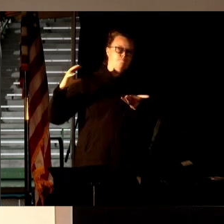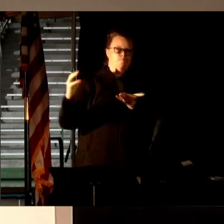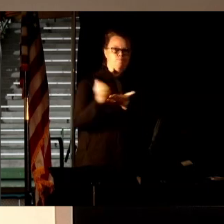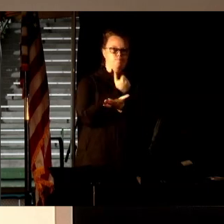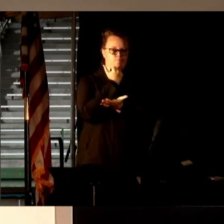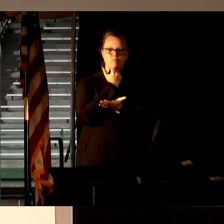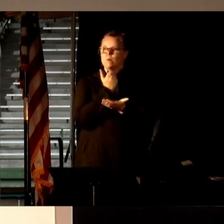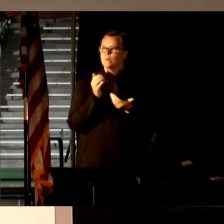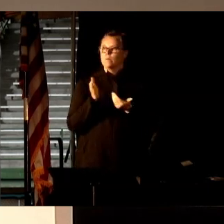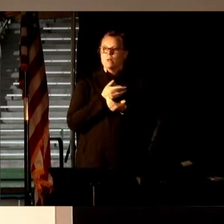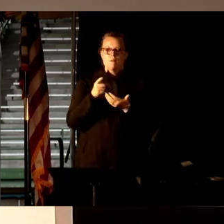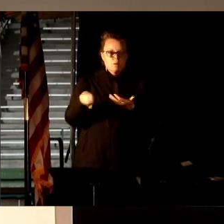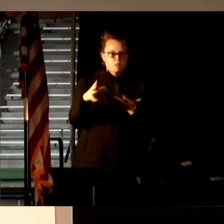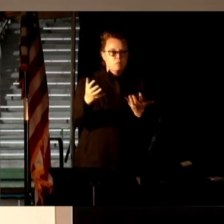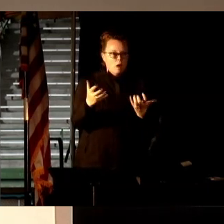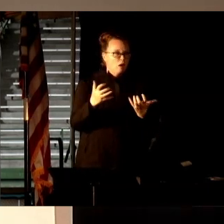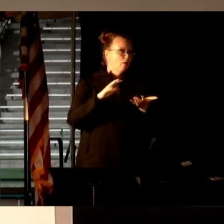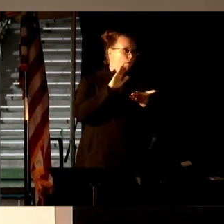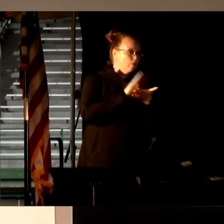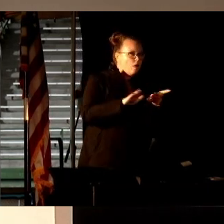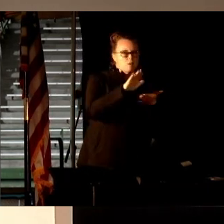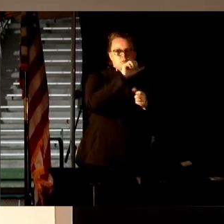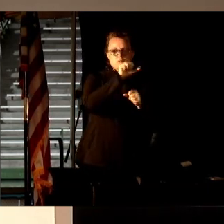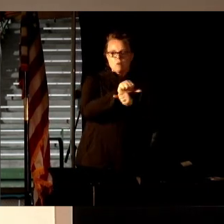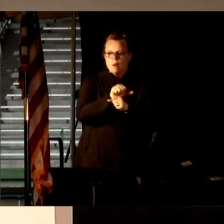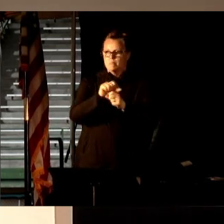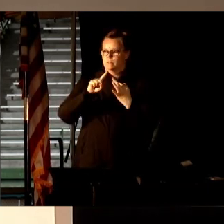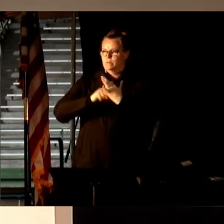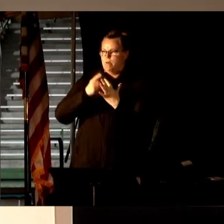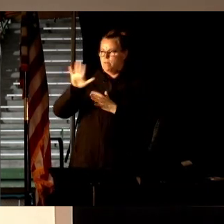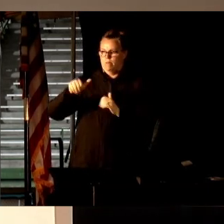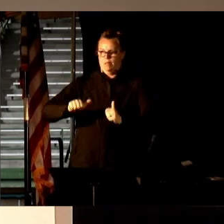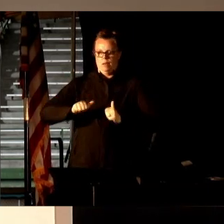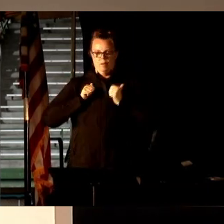advantage of whatever you want, college, a job, the start of your life.